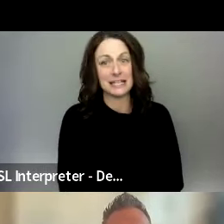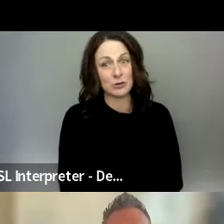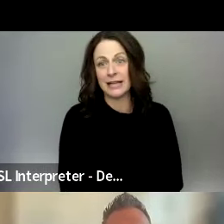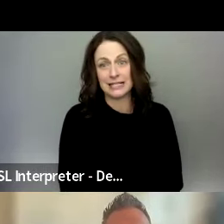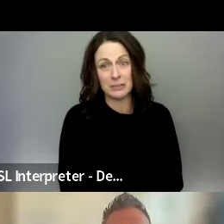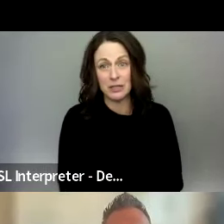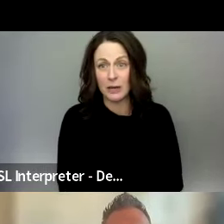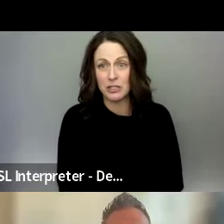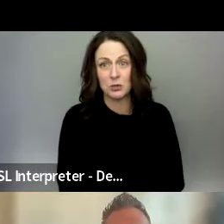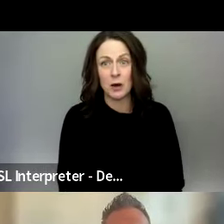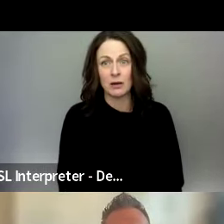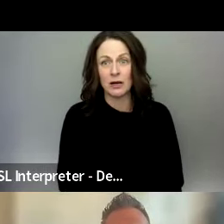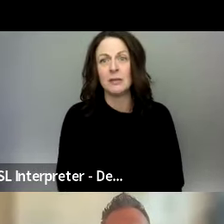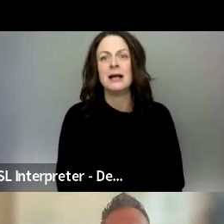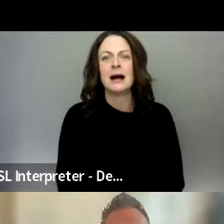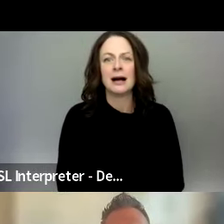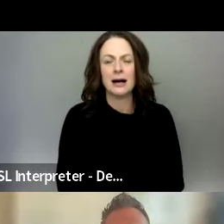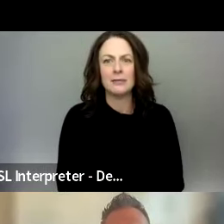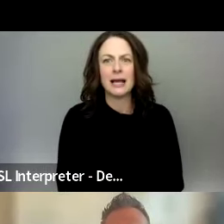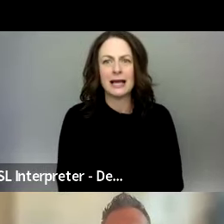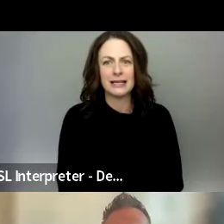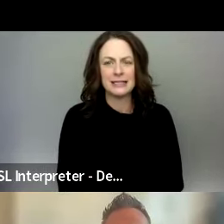Destiny says, it's really nice to meet you, Amy June. Welcome.